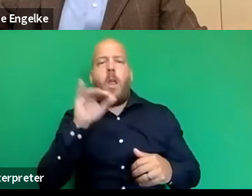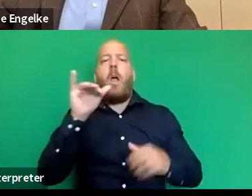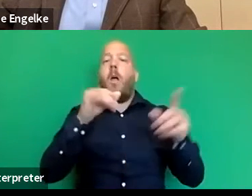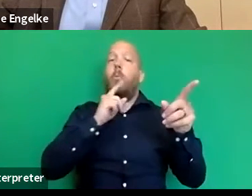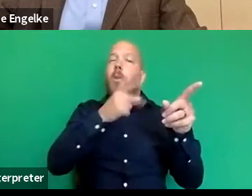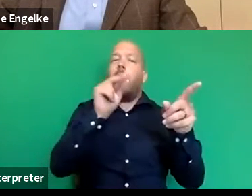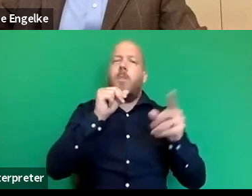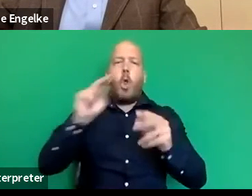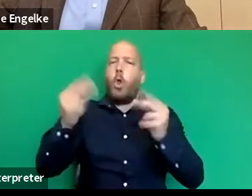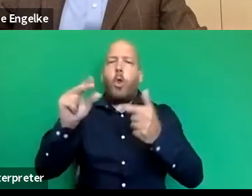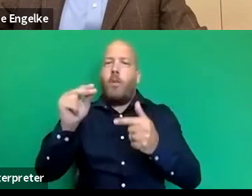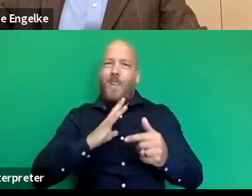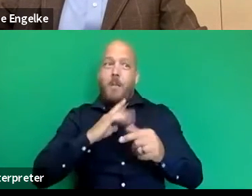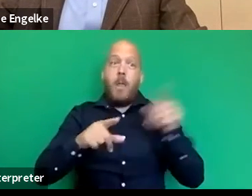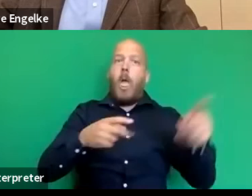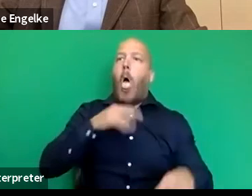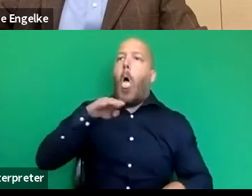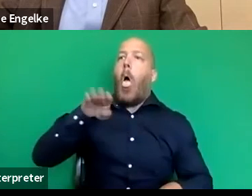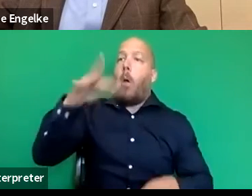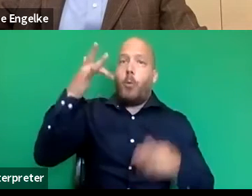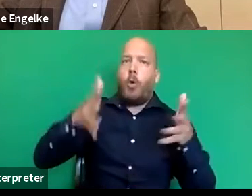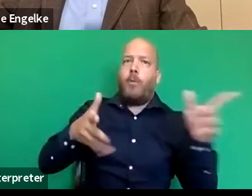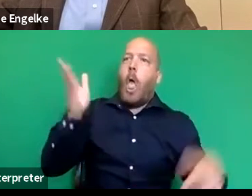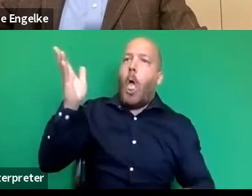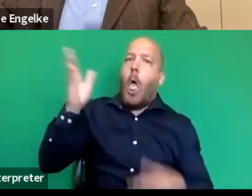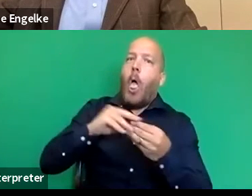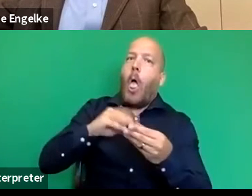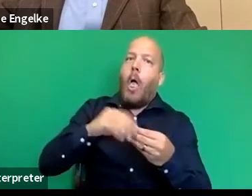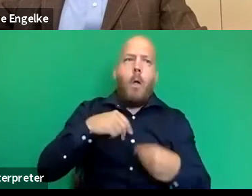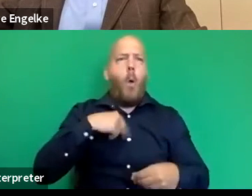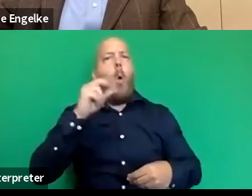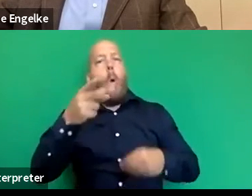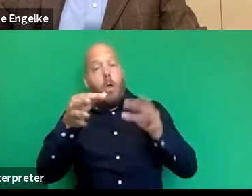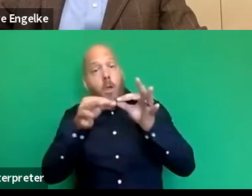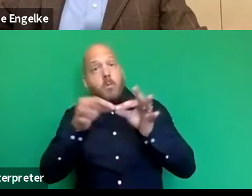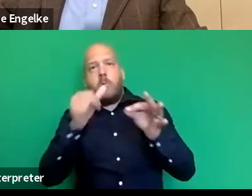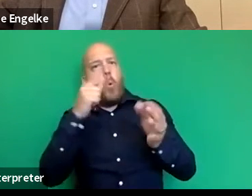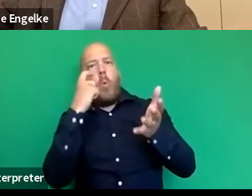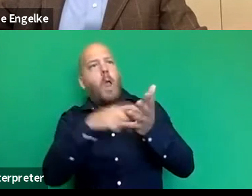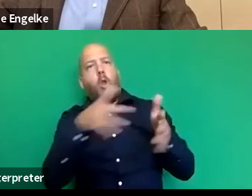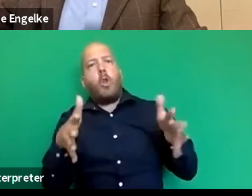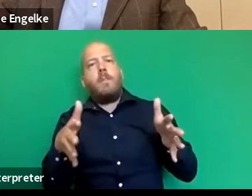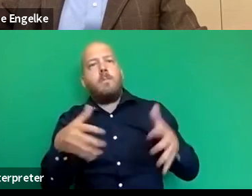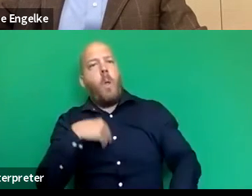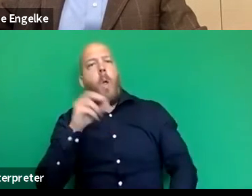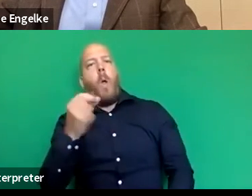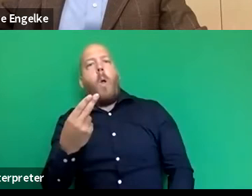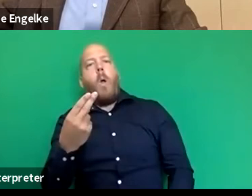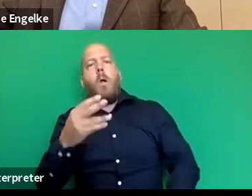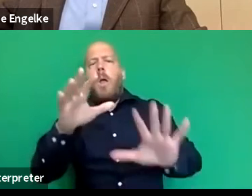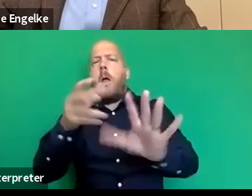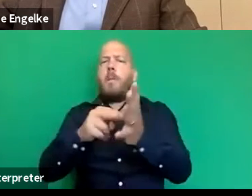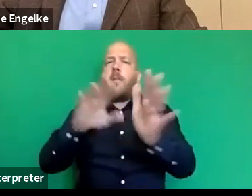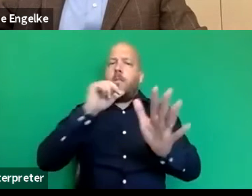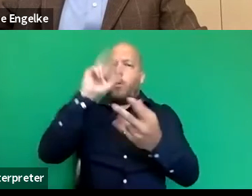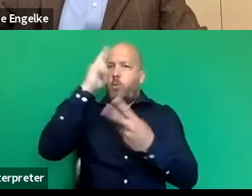didn't recognize what was going on. So don't get me wrong. Yeah, there are weaknesses, but it is a great